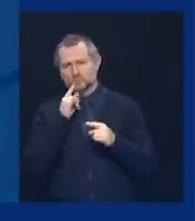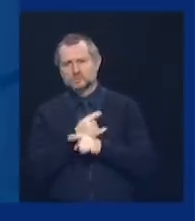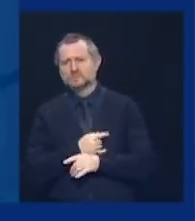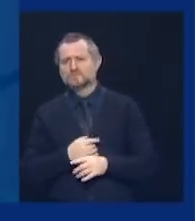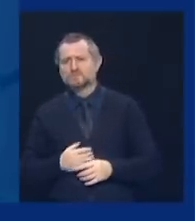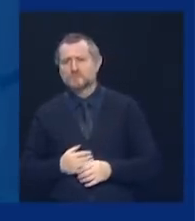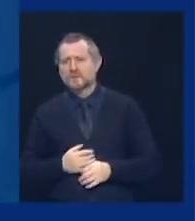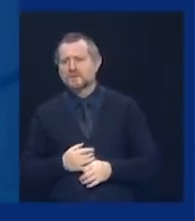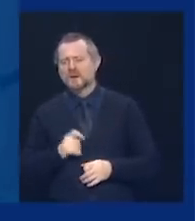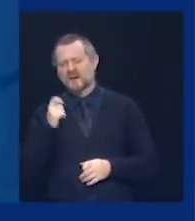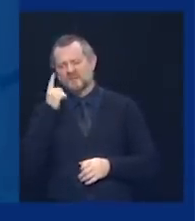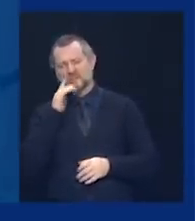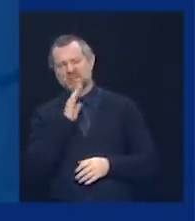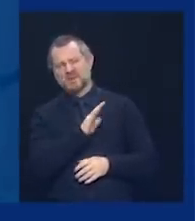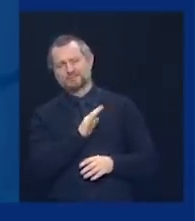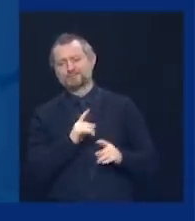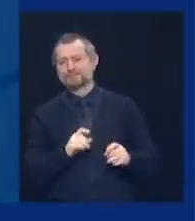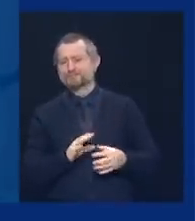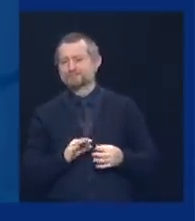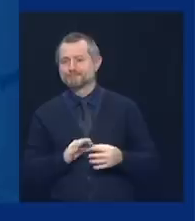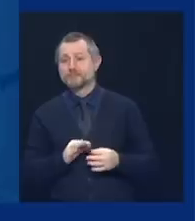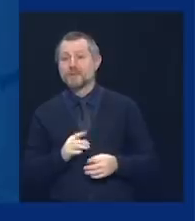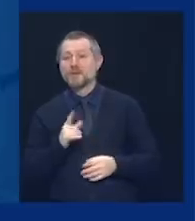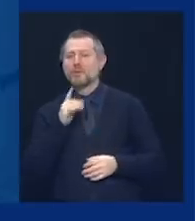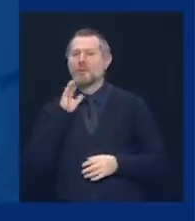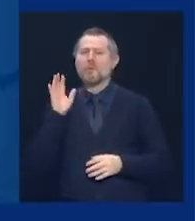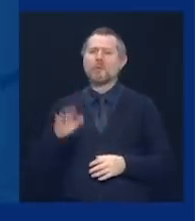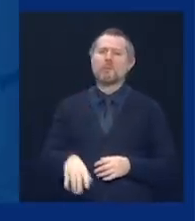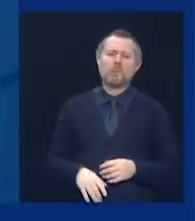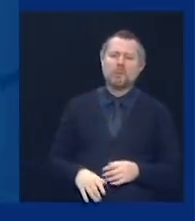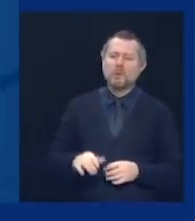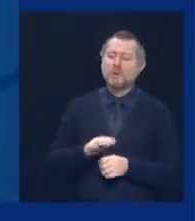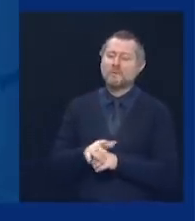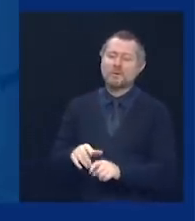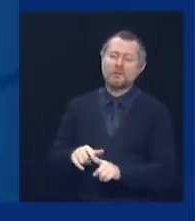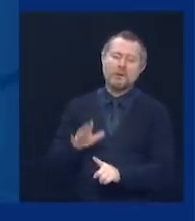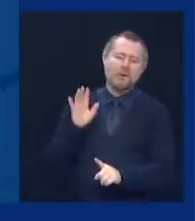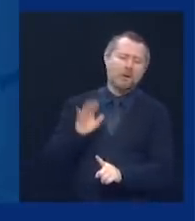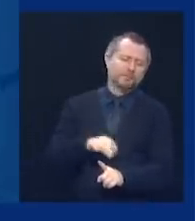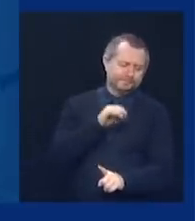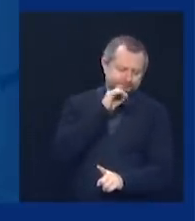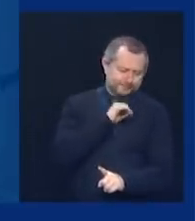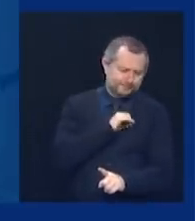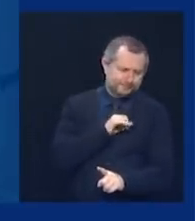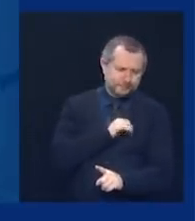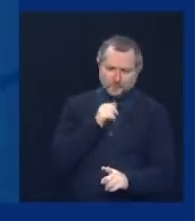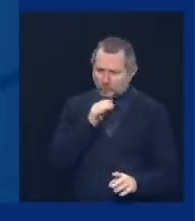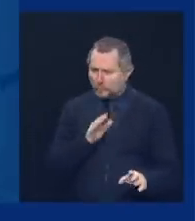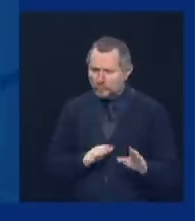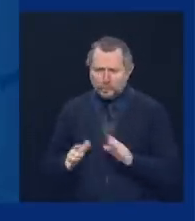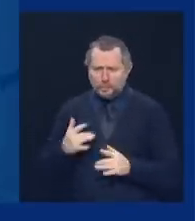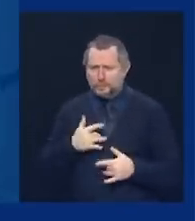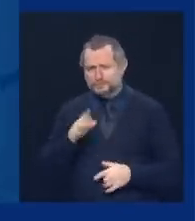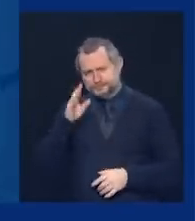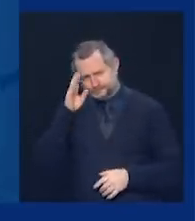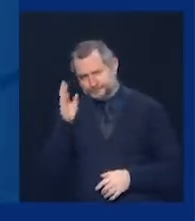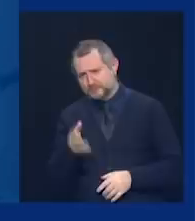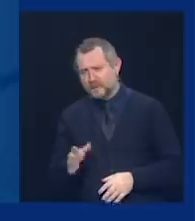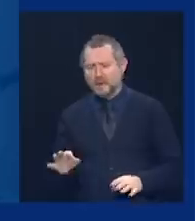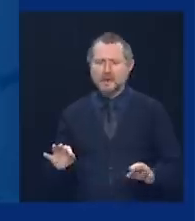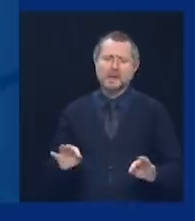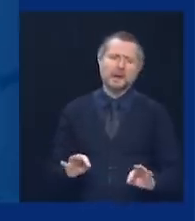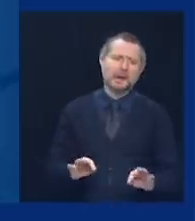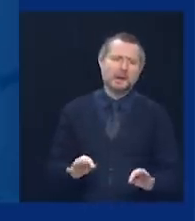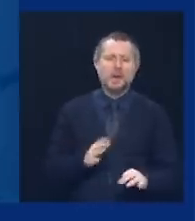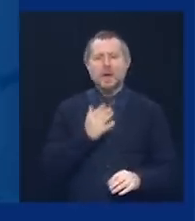official. Don't you worry about COVID. It's a hoax. It's overblown. The